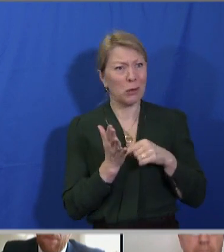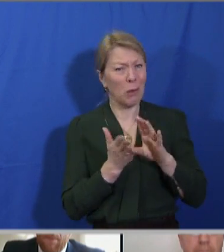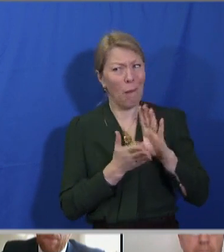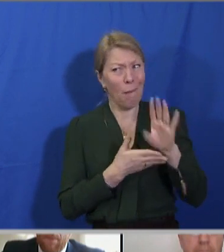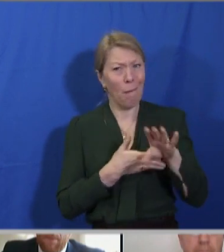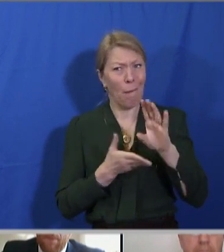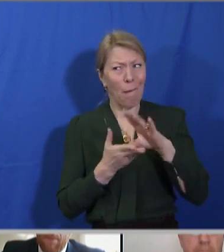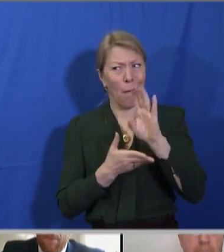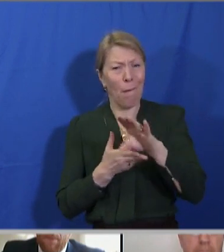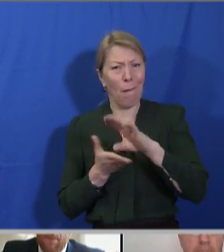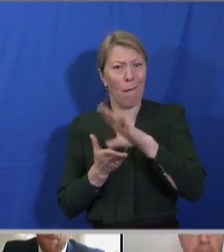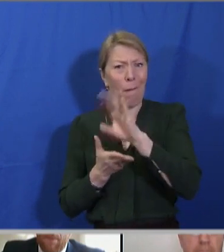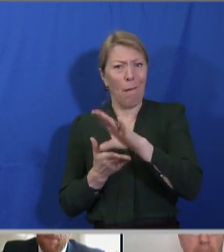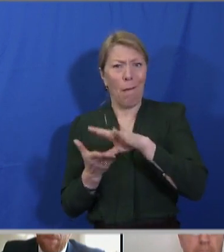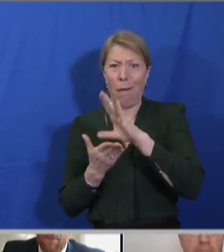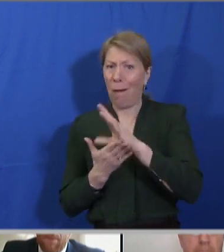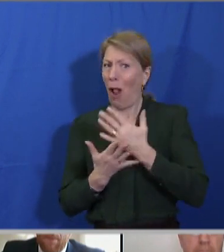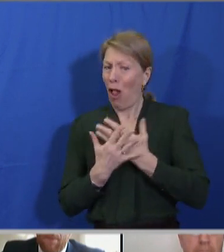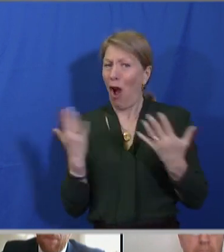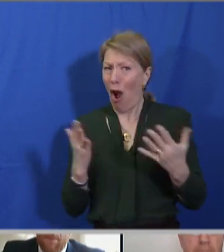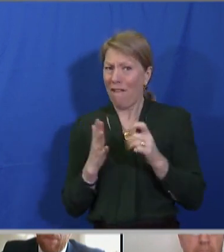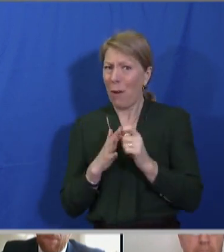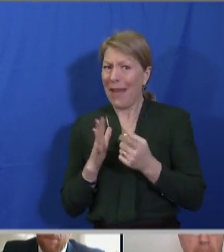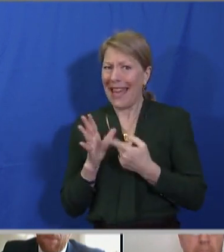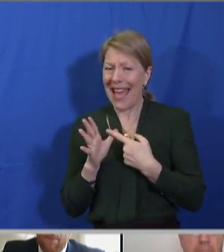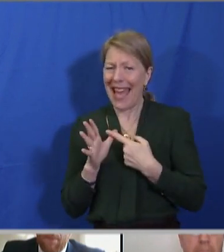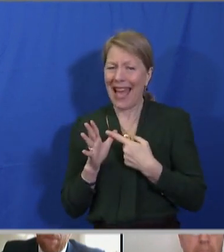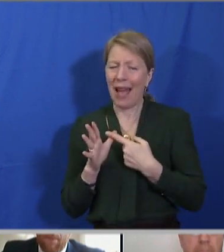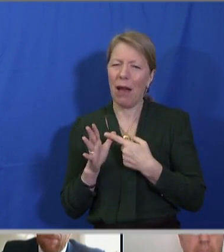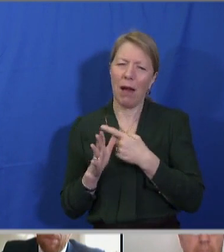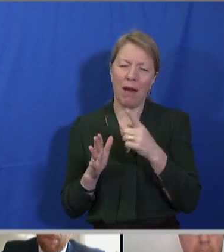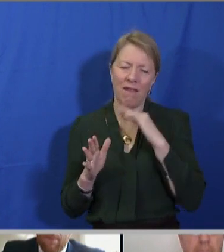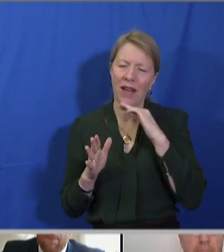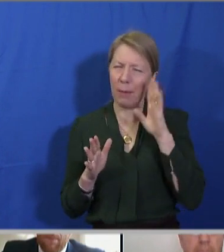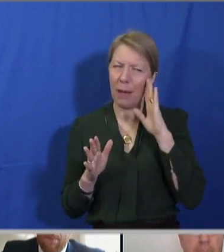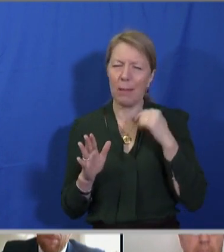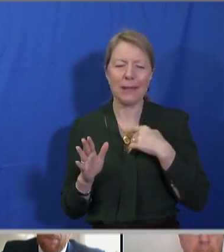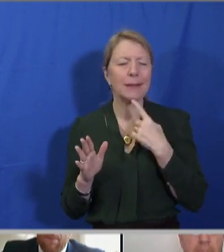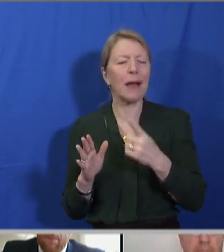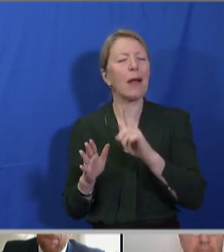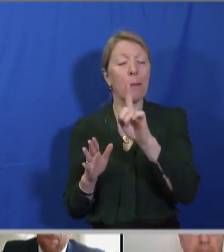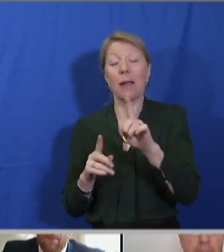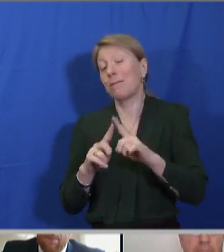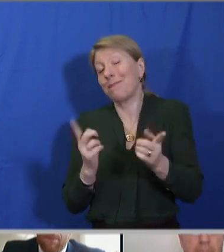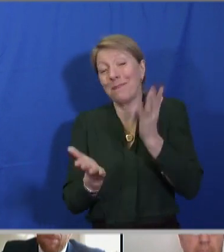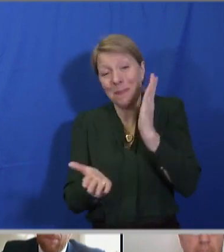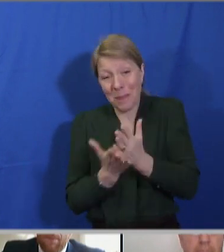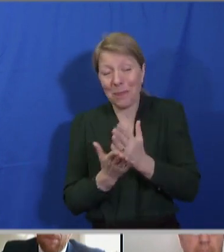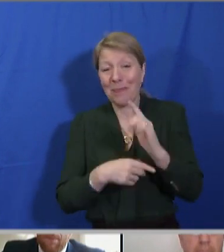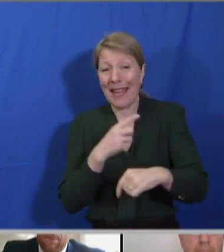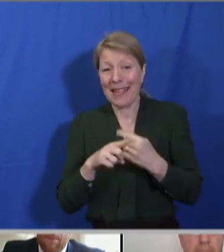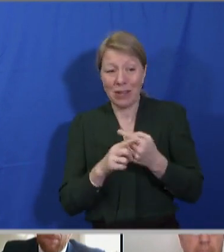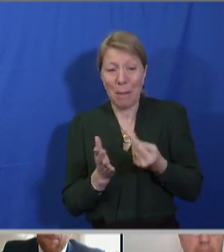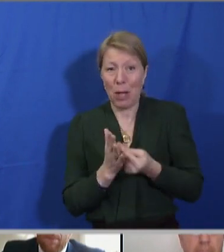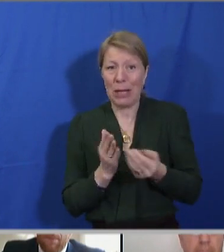assistance, and this will sound like a broken record, but as we go into next year, the financial position is very, very difficult. We will be putting advice to